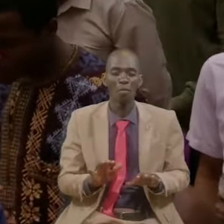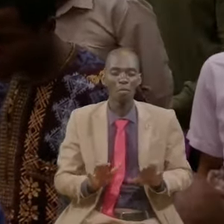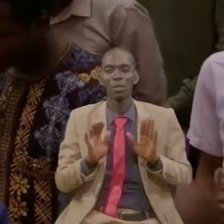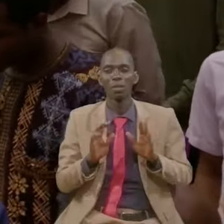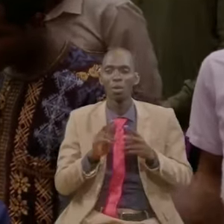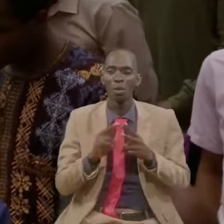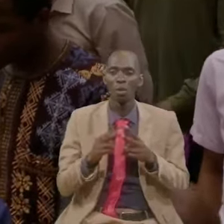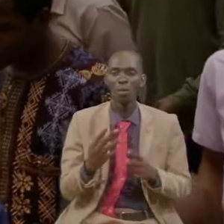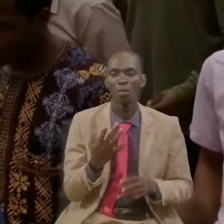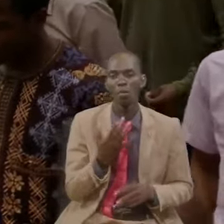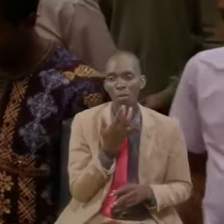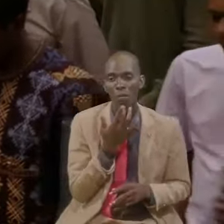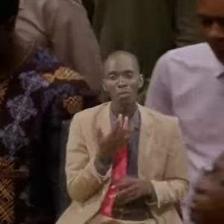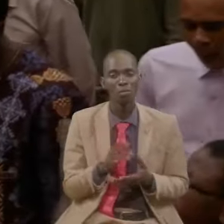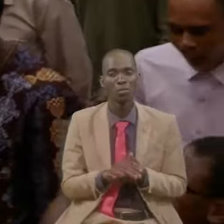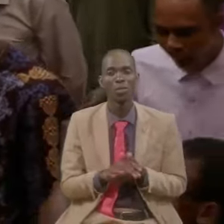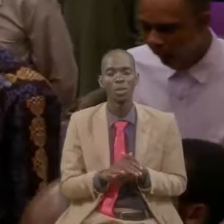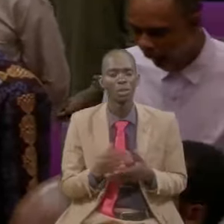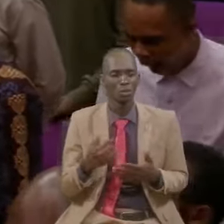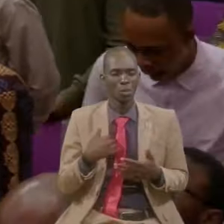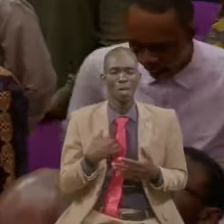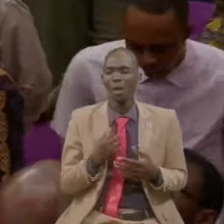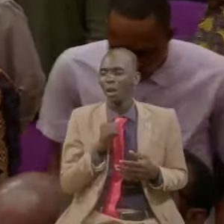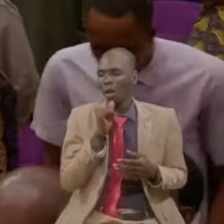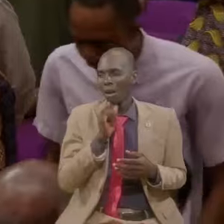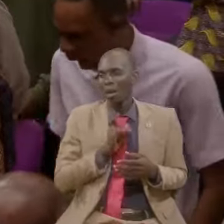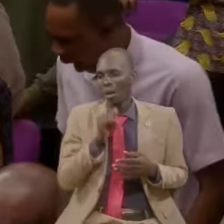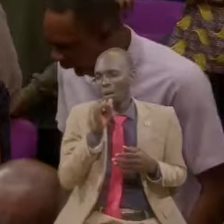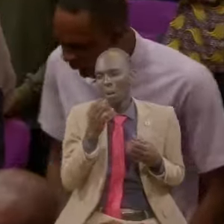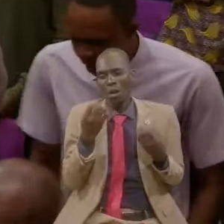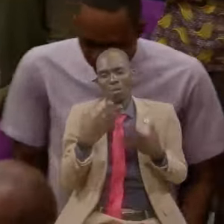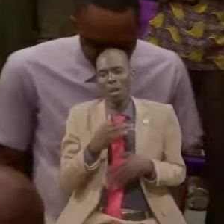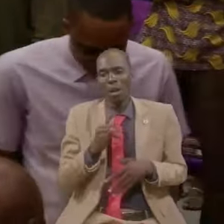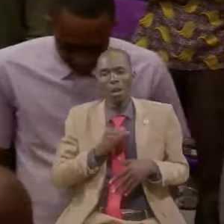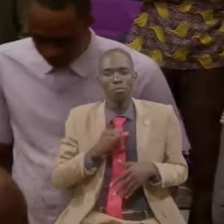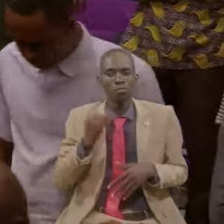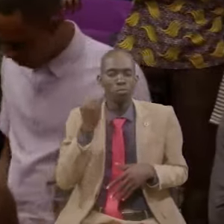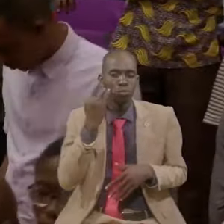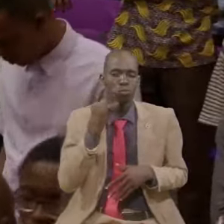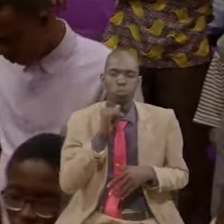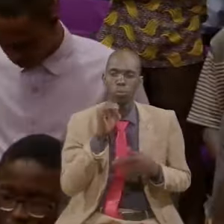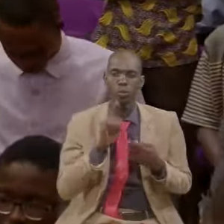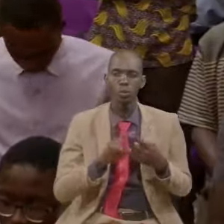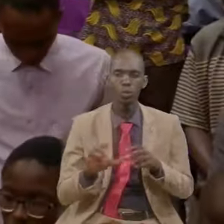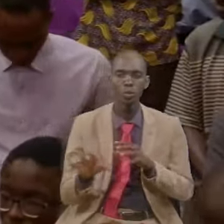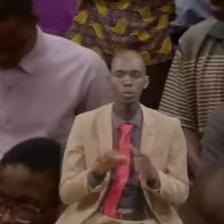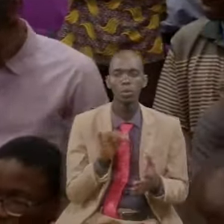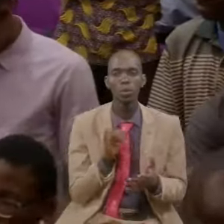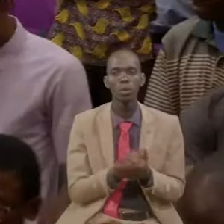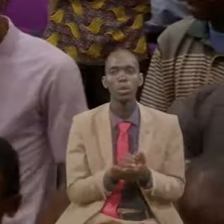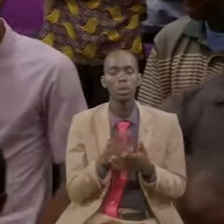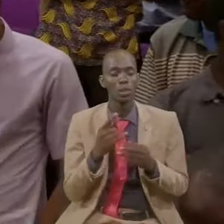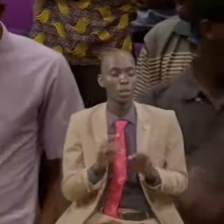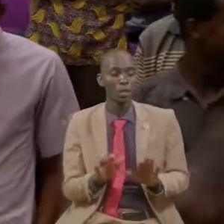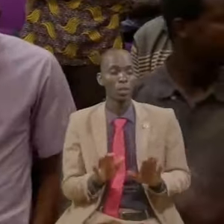doing anything because I'm afraid. I shouldn't do that. But I fear.